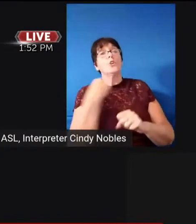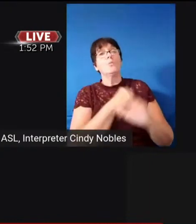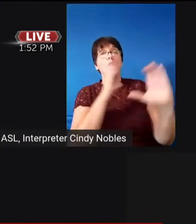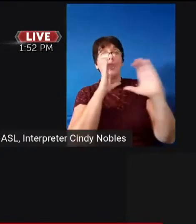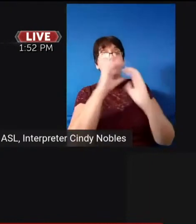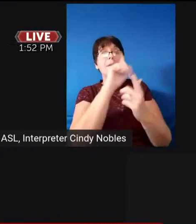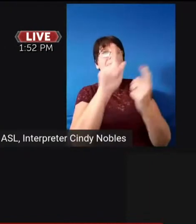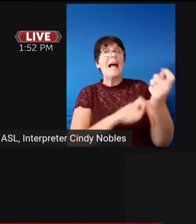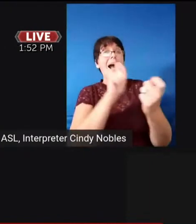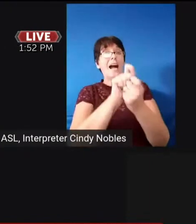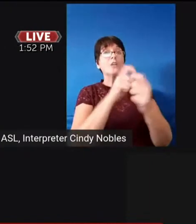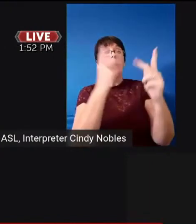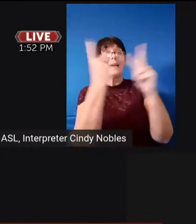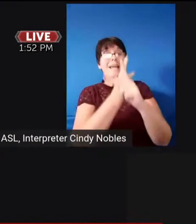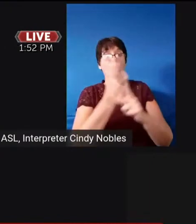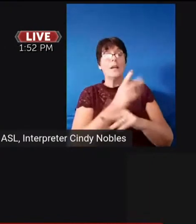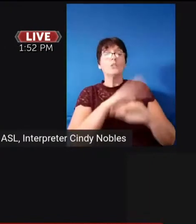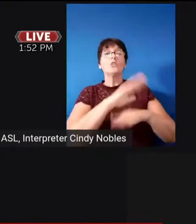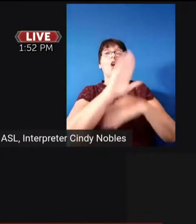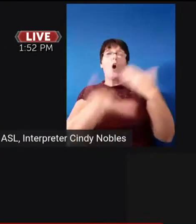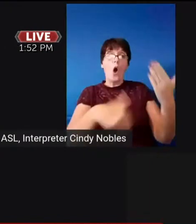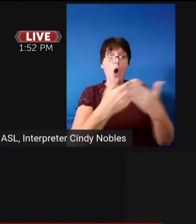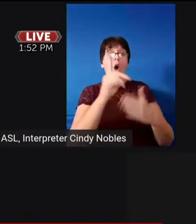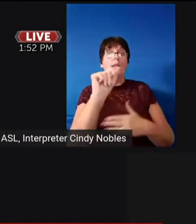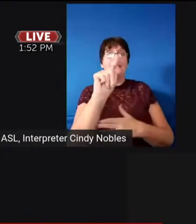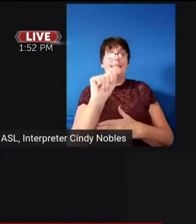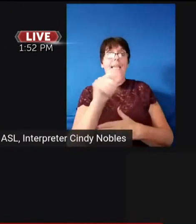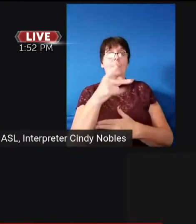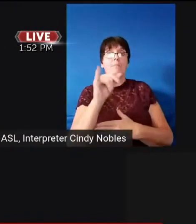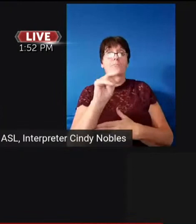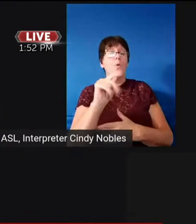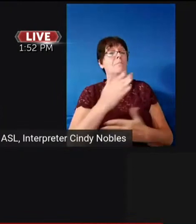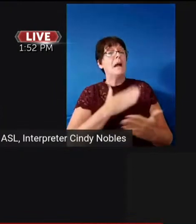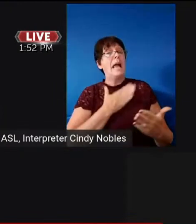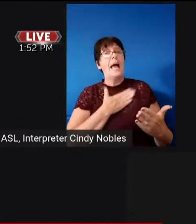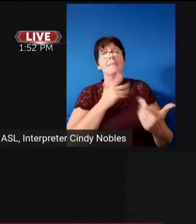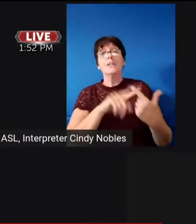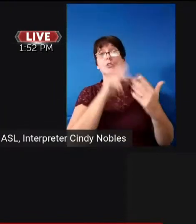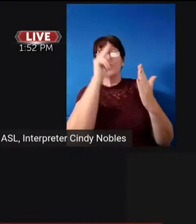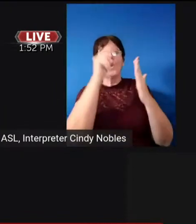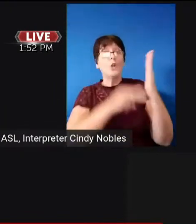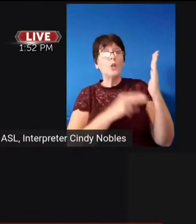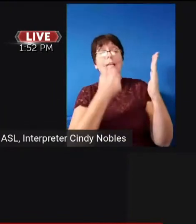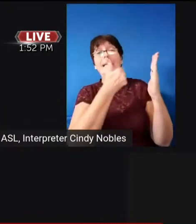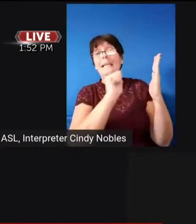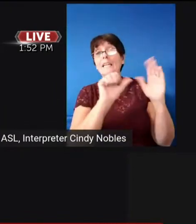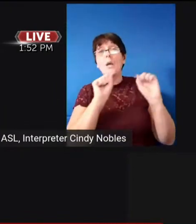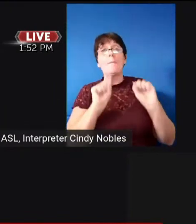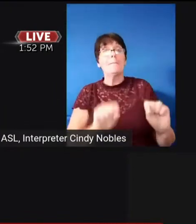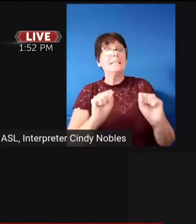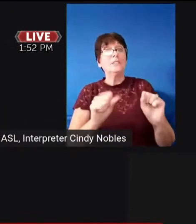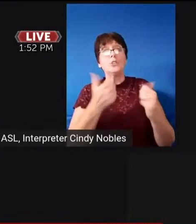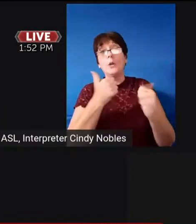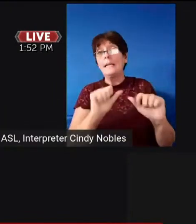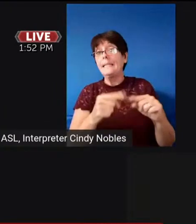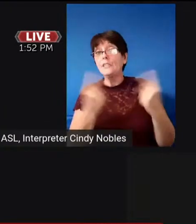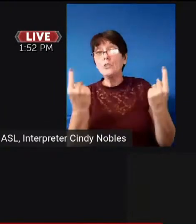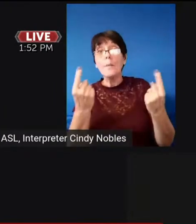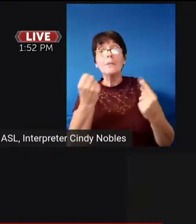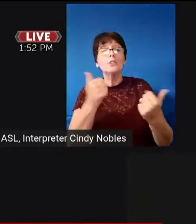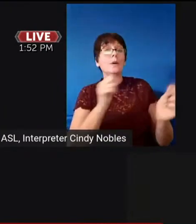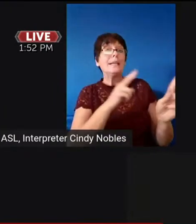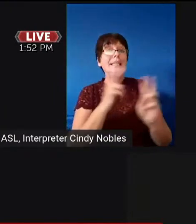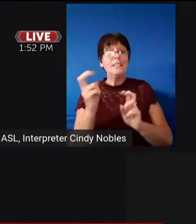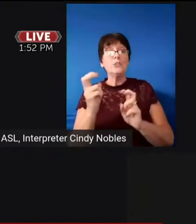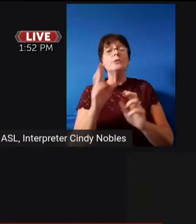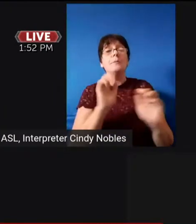accurate calculations on all of those data points. So happy to take a look at any potential discrepancies or issues and